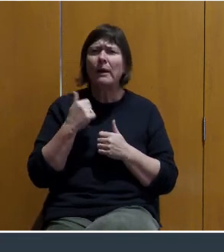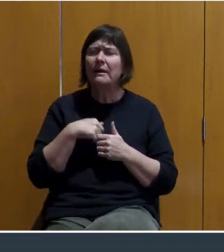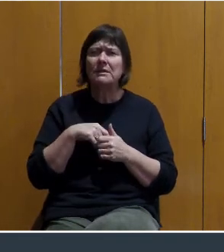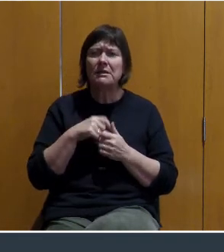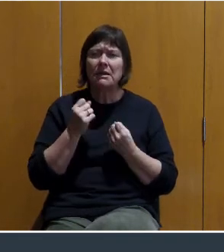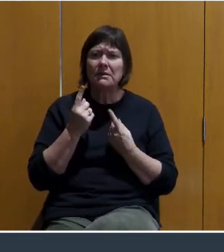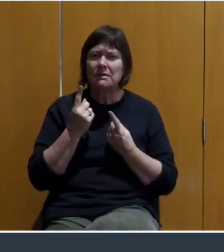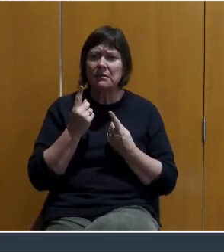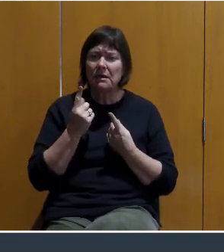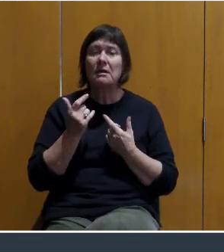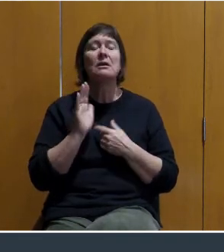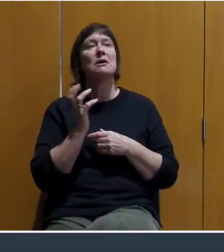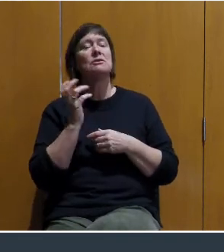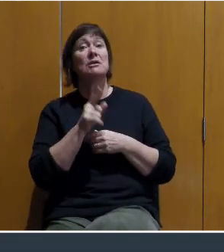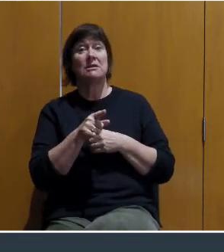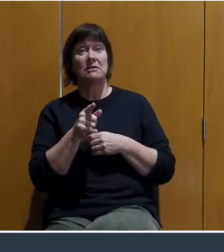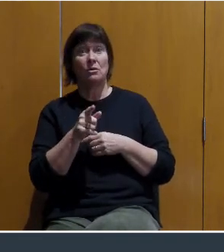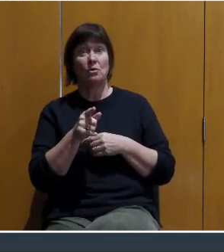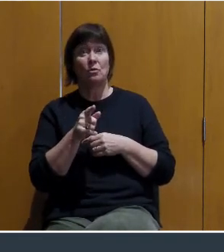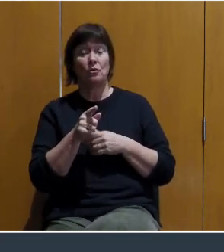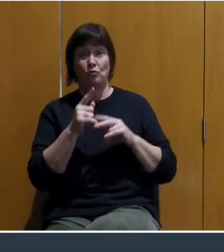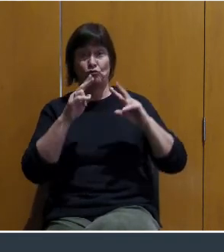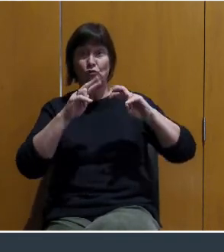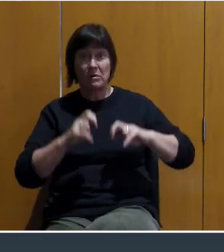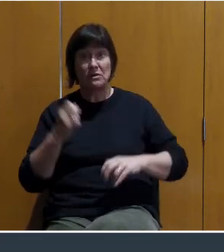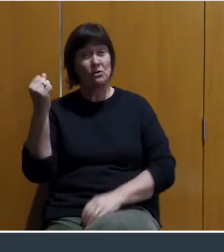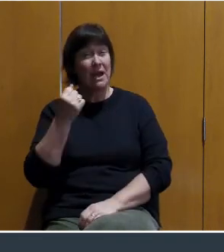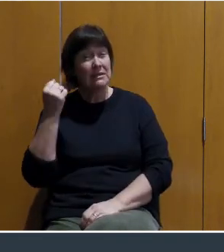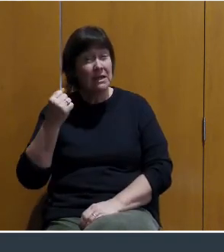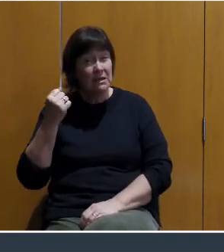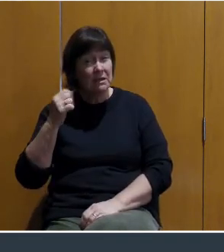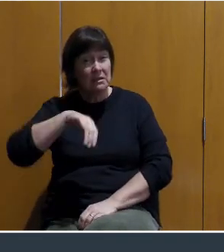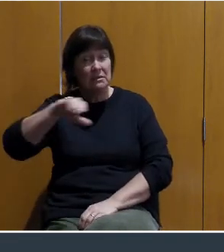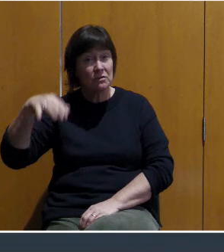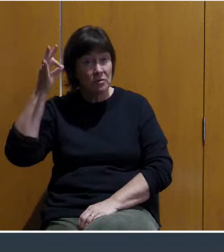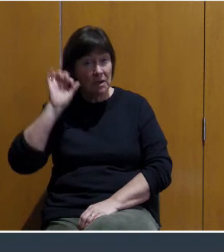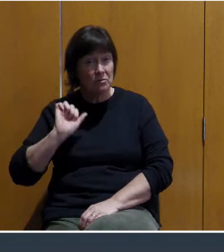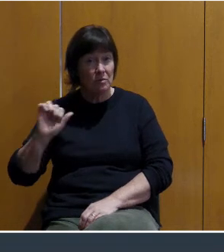catch the question. Sorry, you've obviously researched the Hastings District Council bylaw.